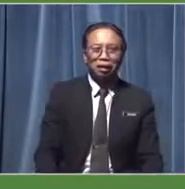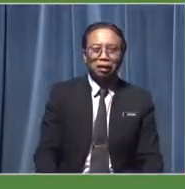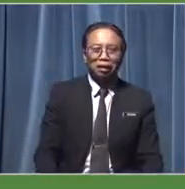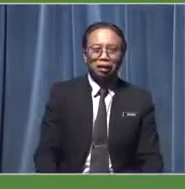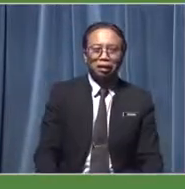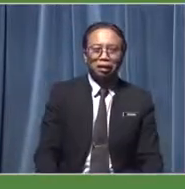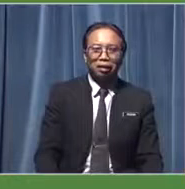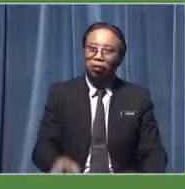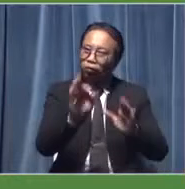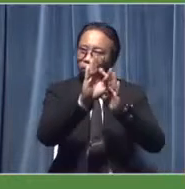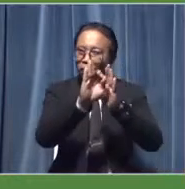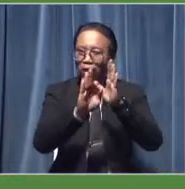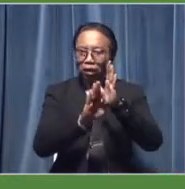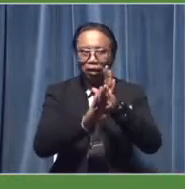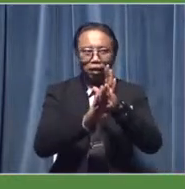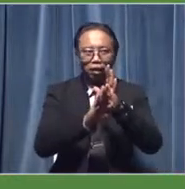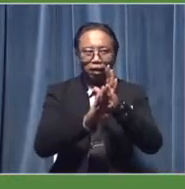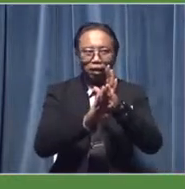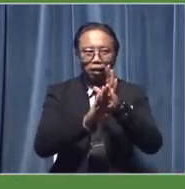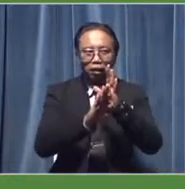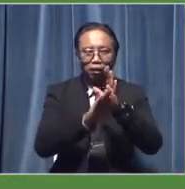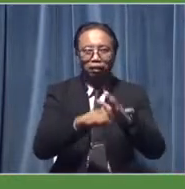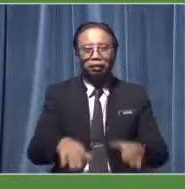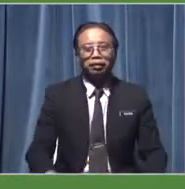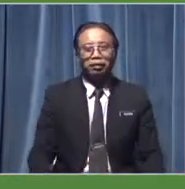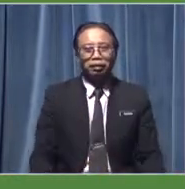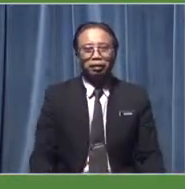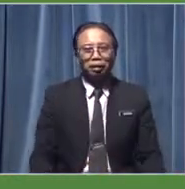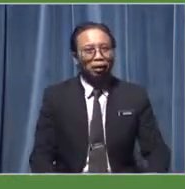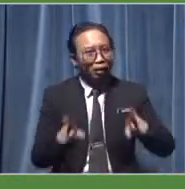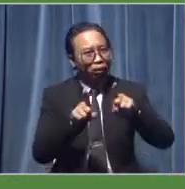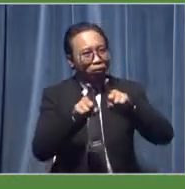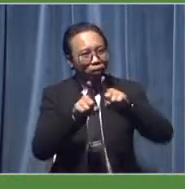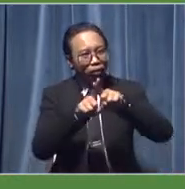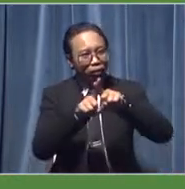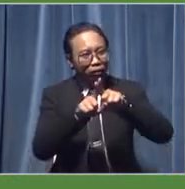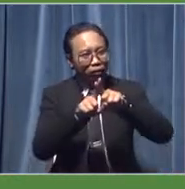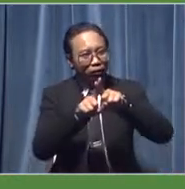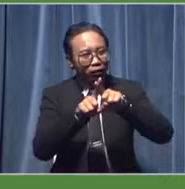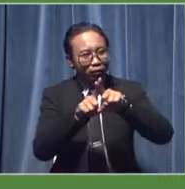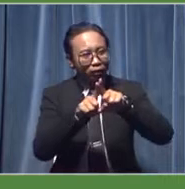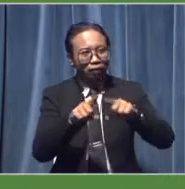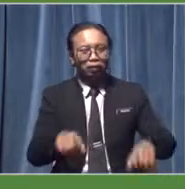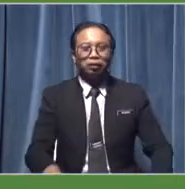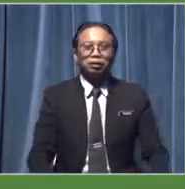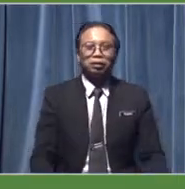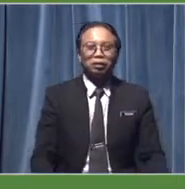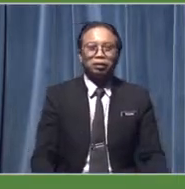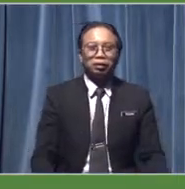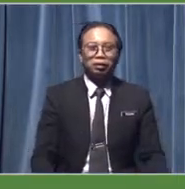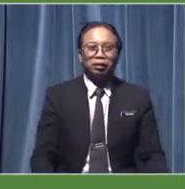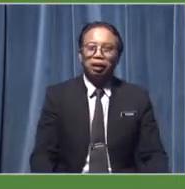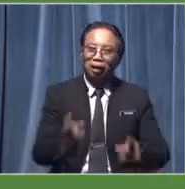C equivalent times delta V equals C1